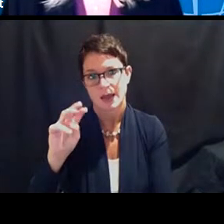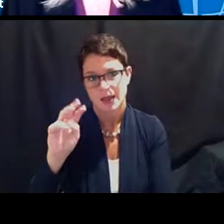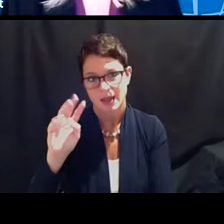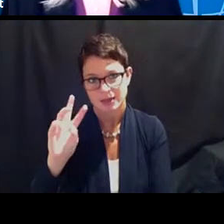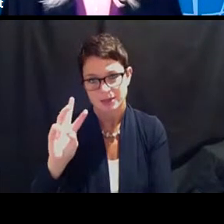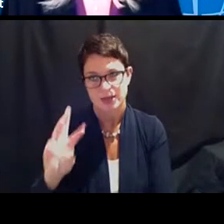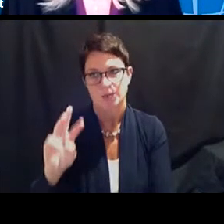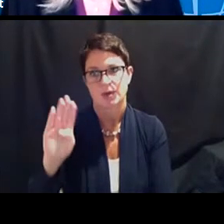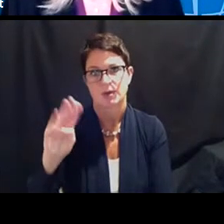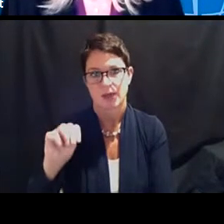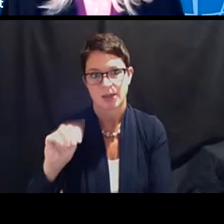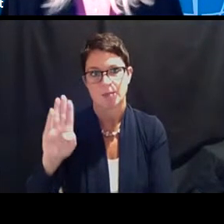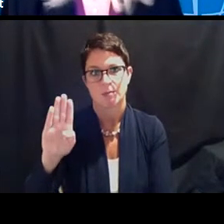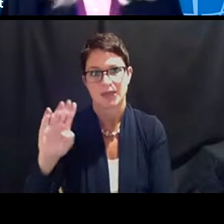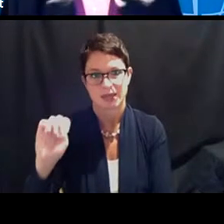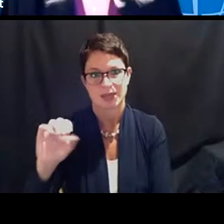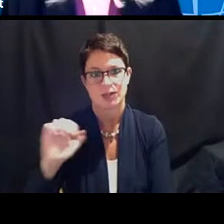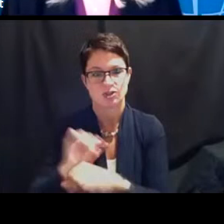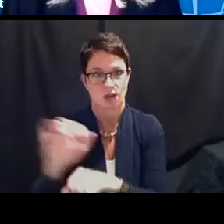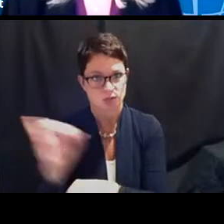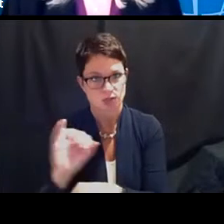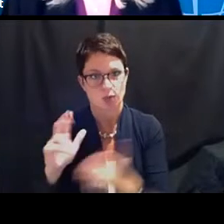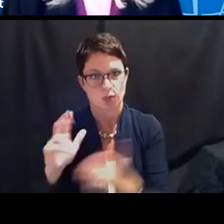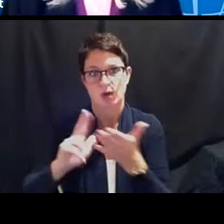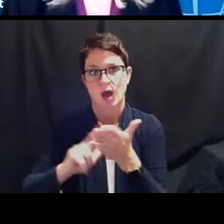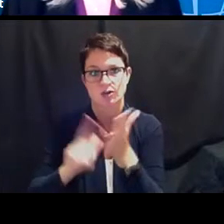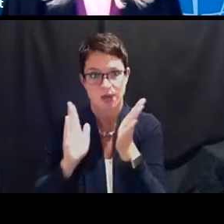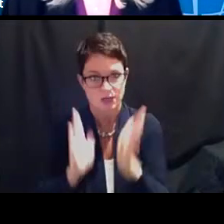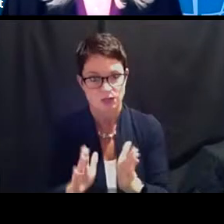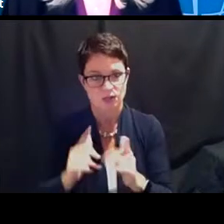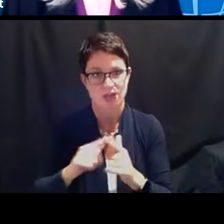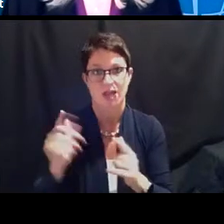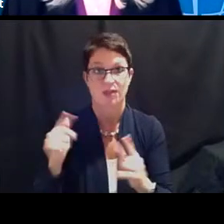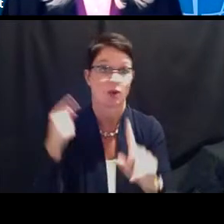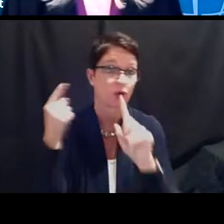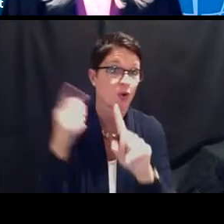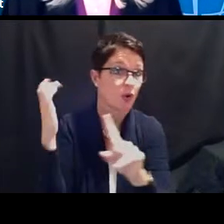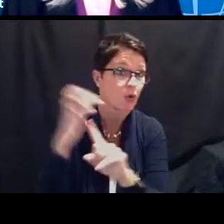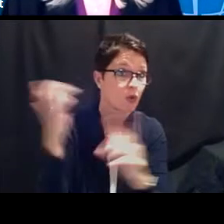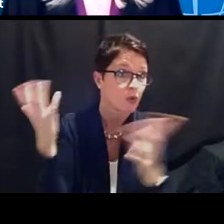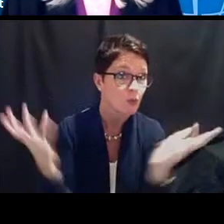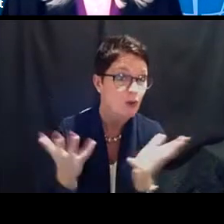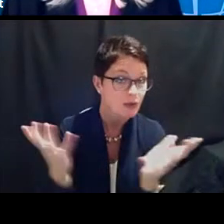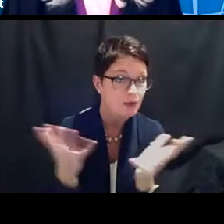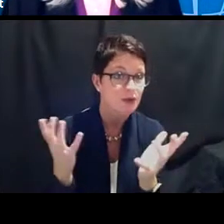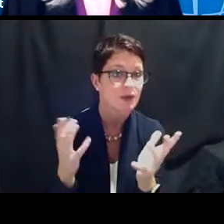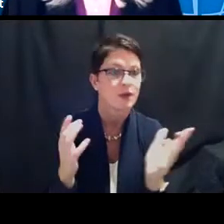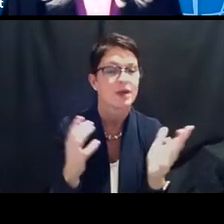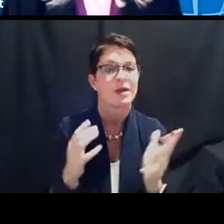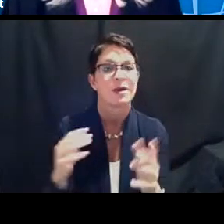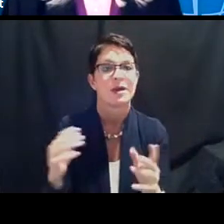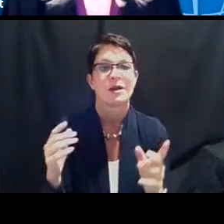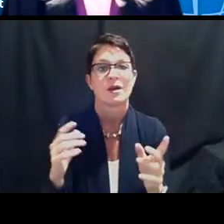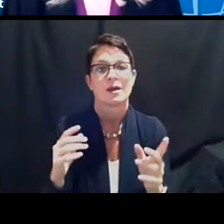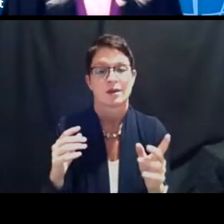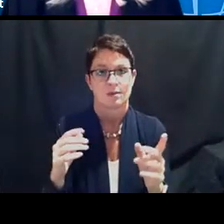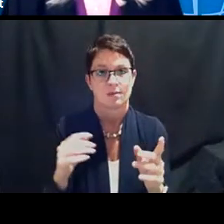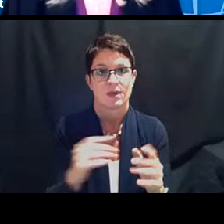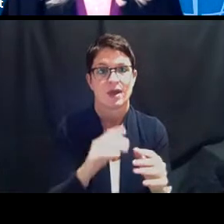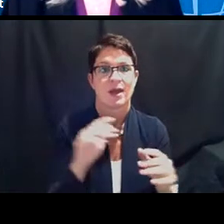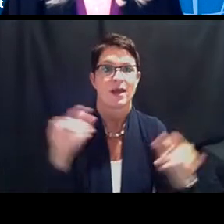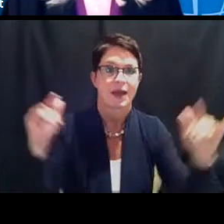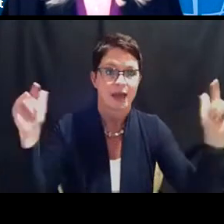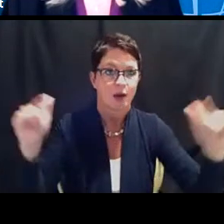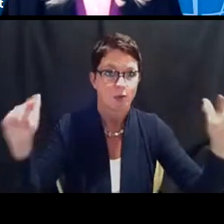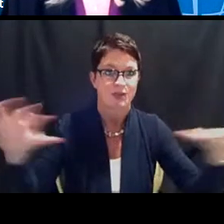MWBE jobs as well, so many contractors. And the ultimate goal is also to connect both airports with